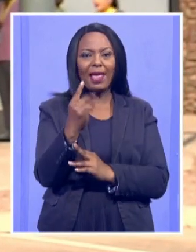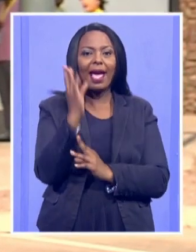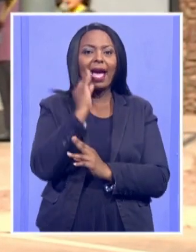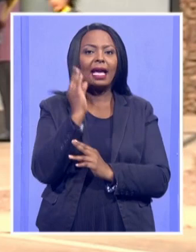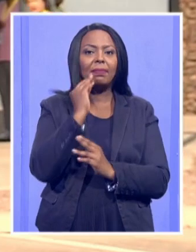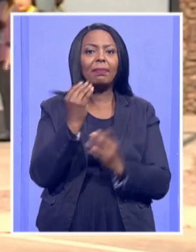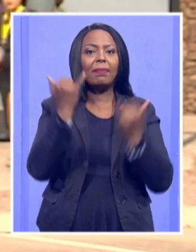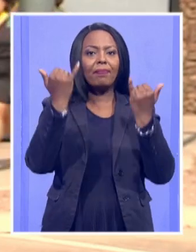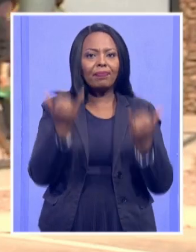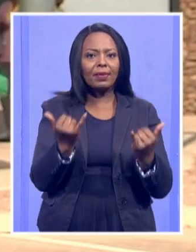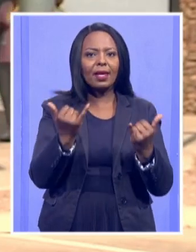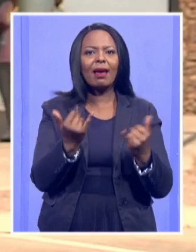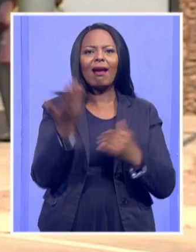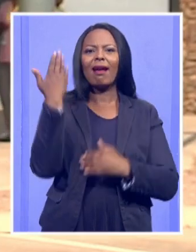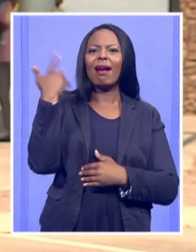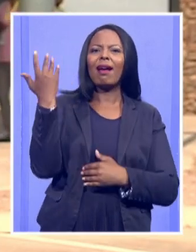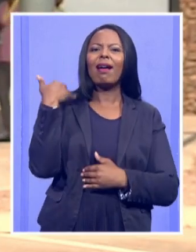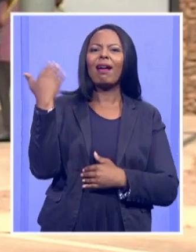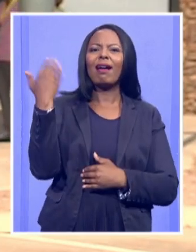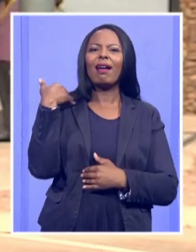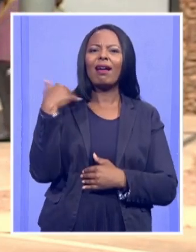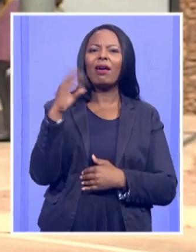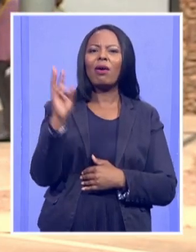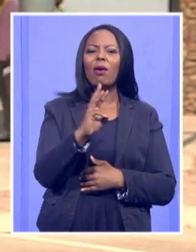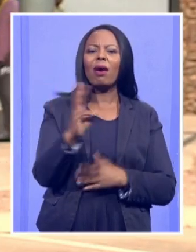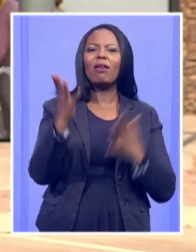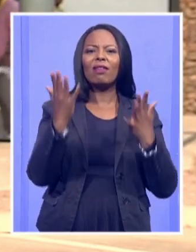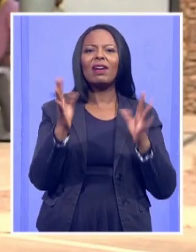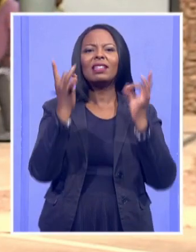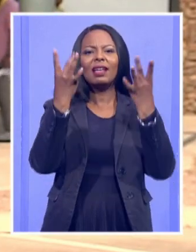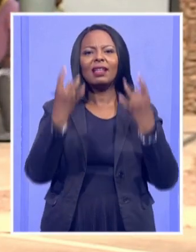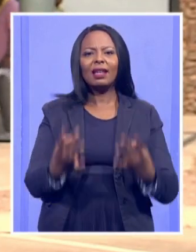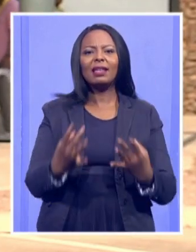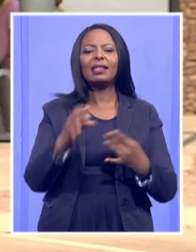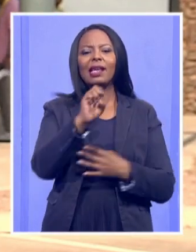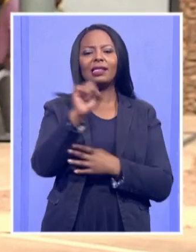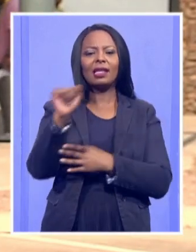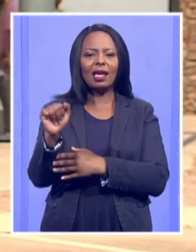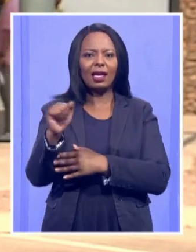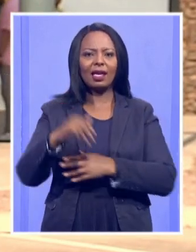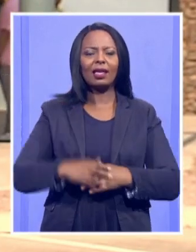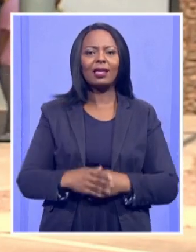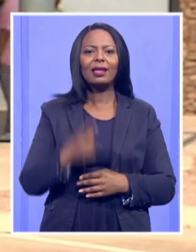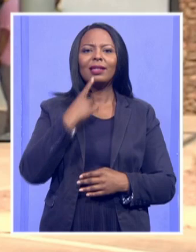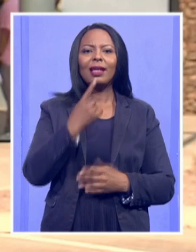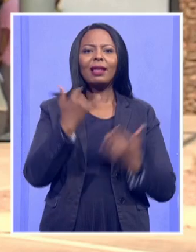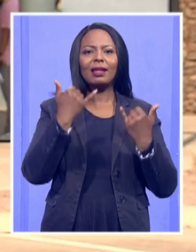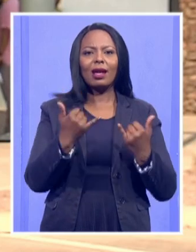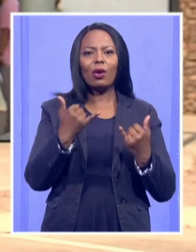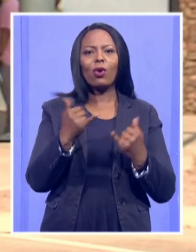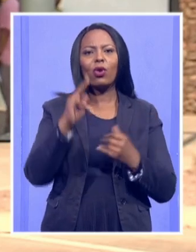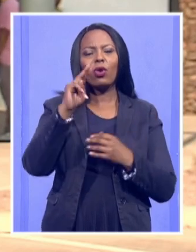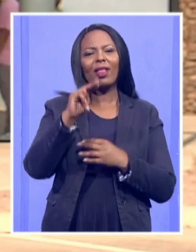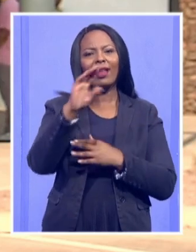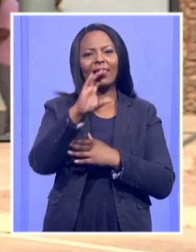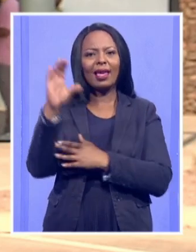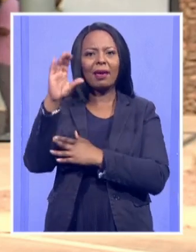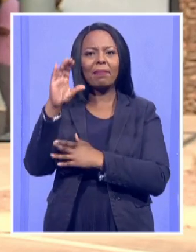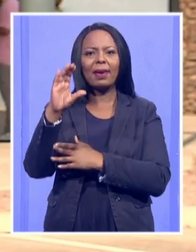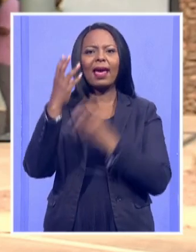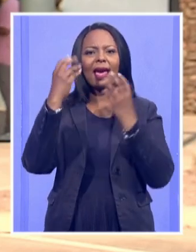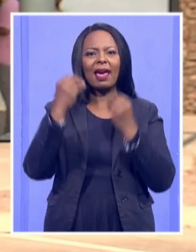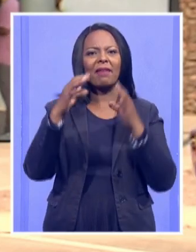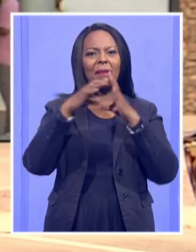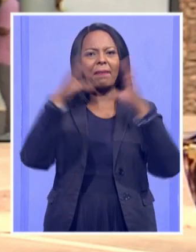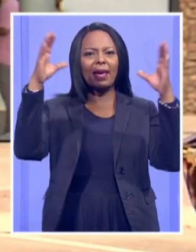we were warned years back by Stats SA, that Northern Cape has got the biggest households in the country. It's the